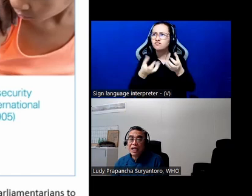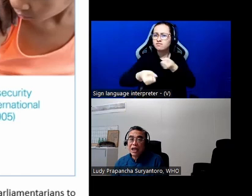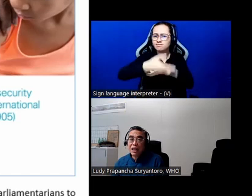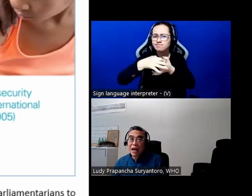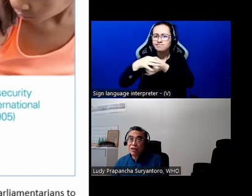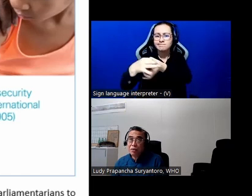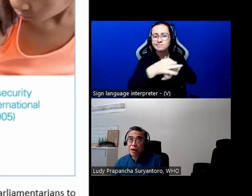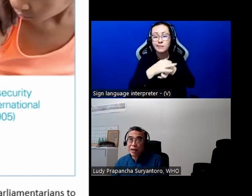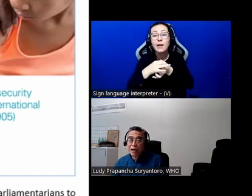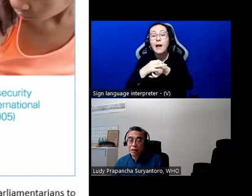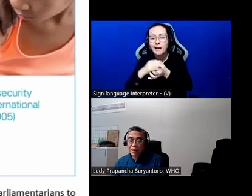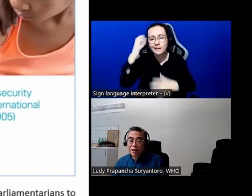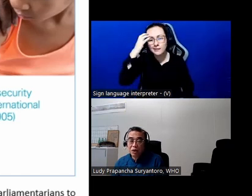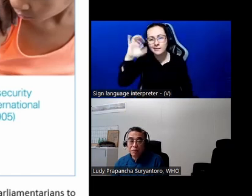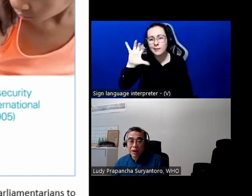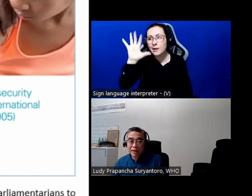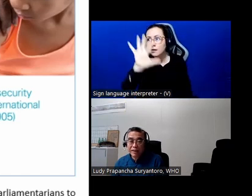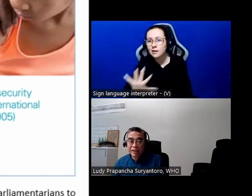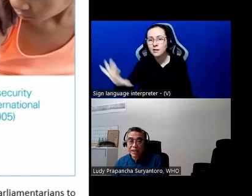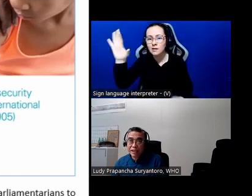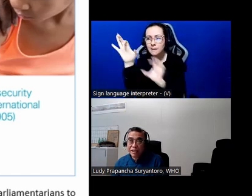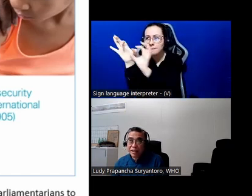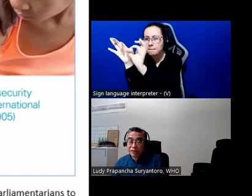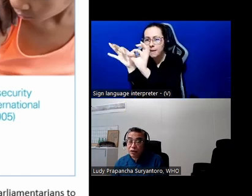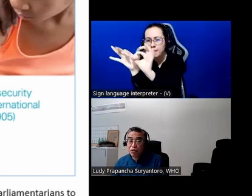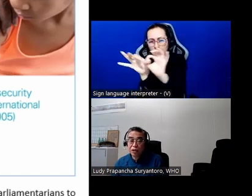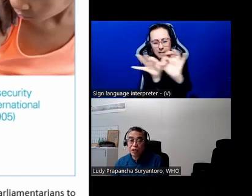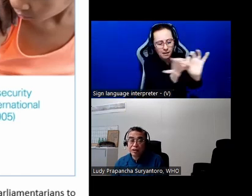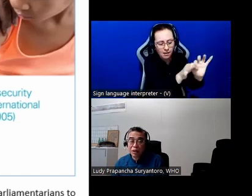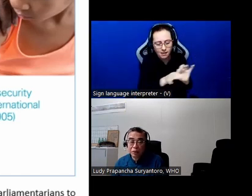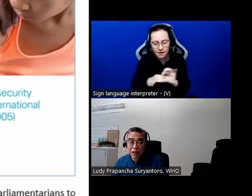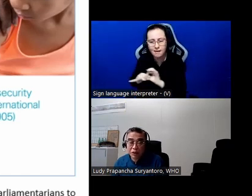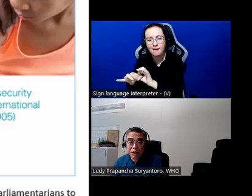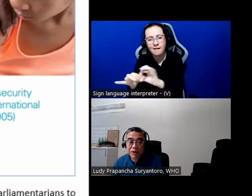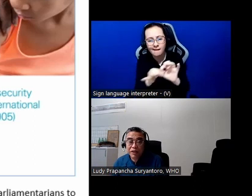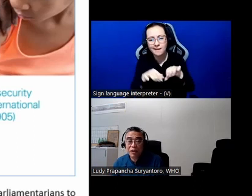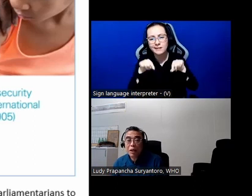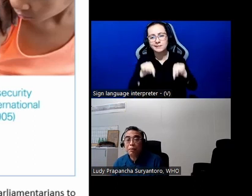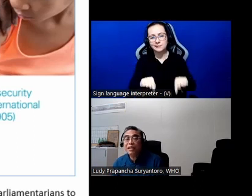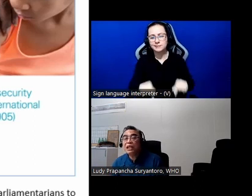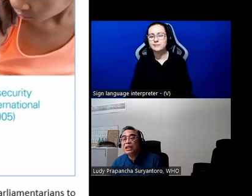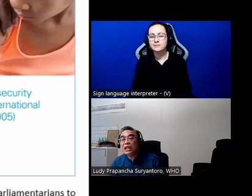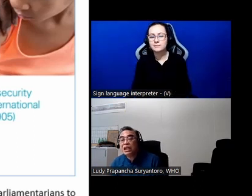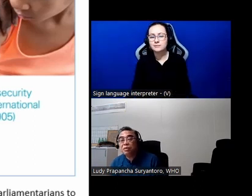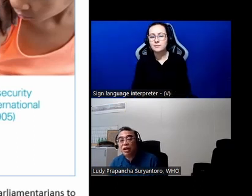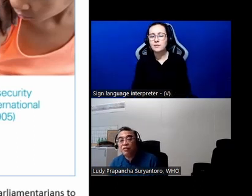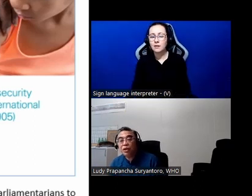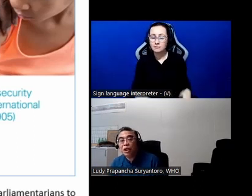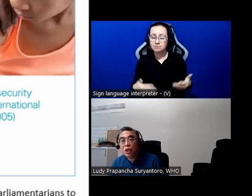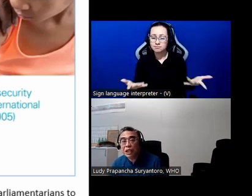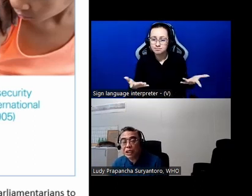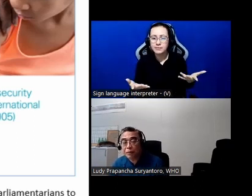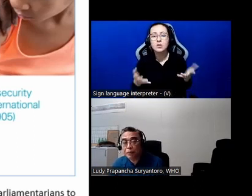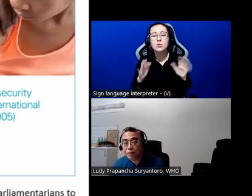important aspect based on the past and future, experience, particularly engagement of